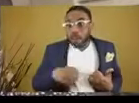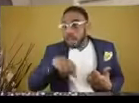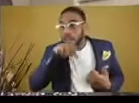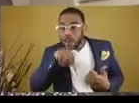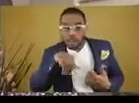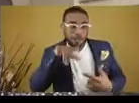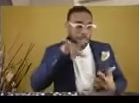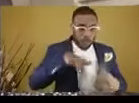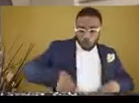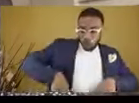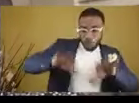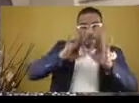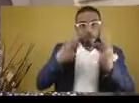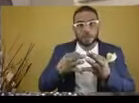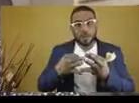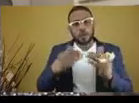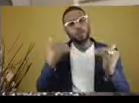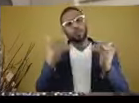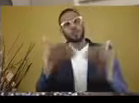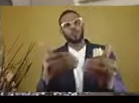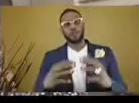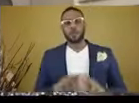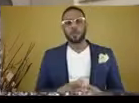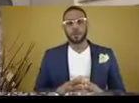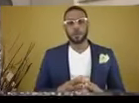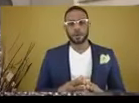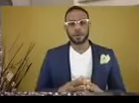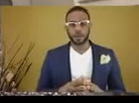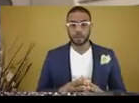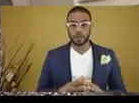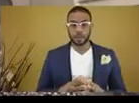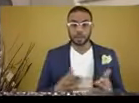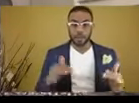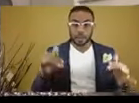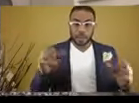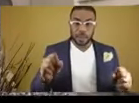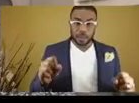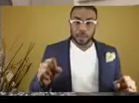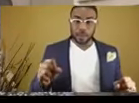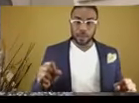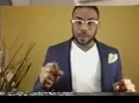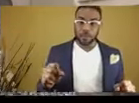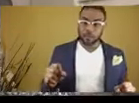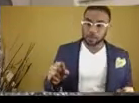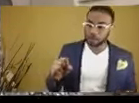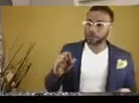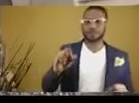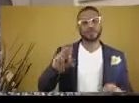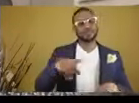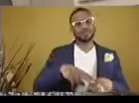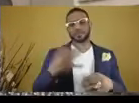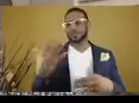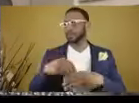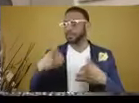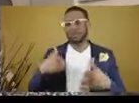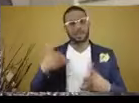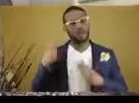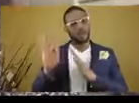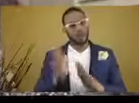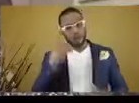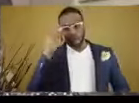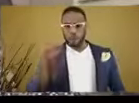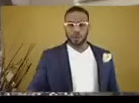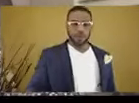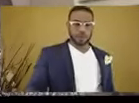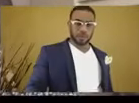raise our families in moving forward. I'm excited to be a part of this village. And this is what we're organizing for. Again,